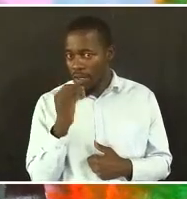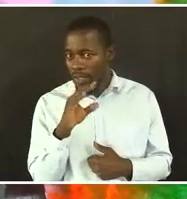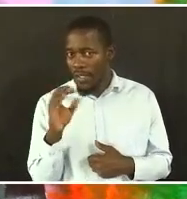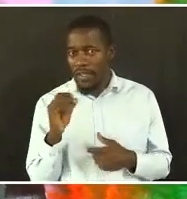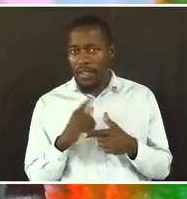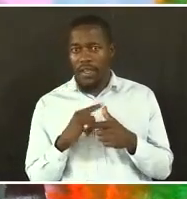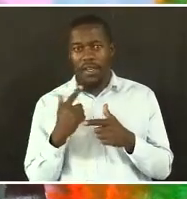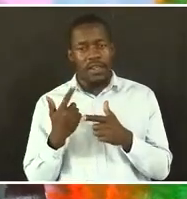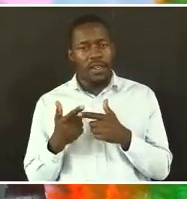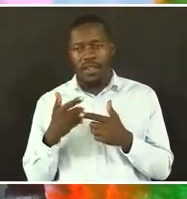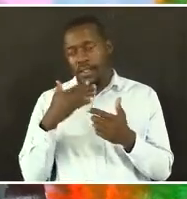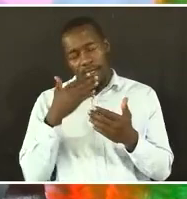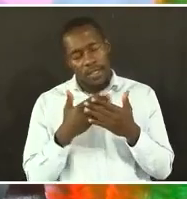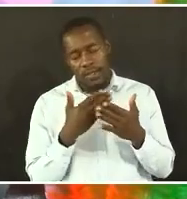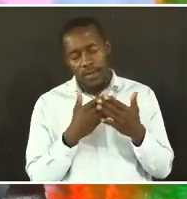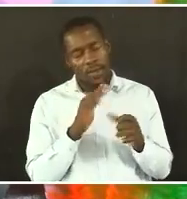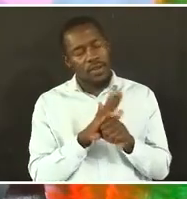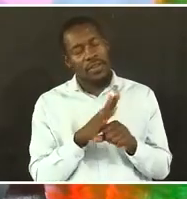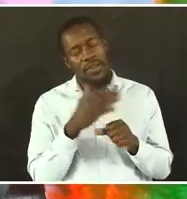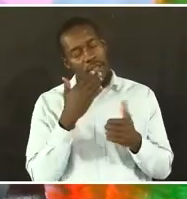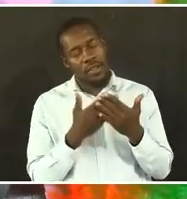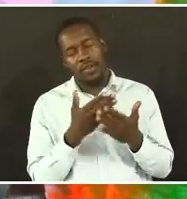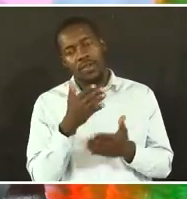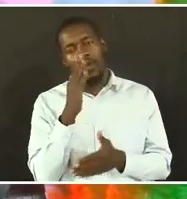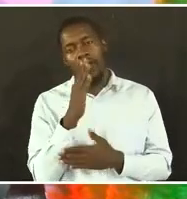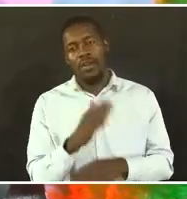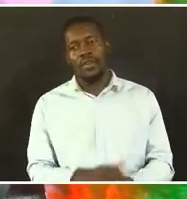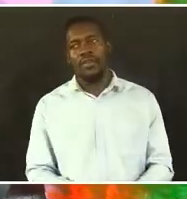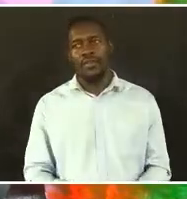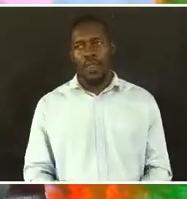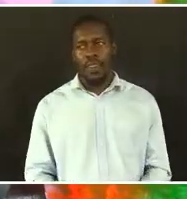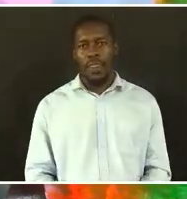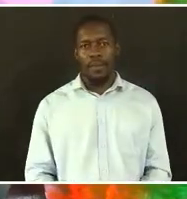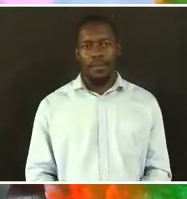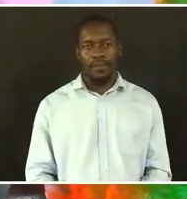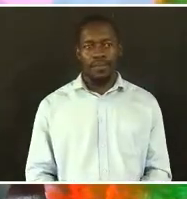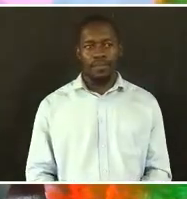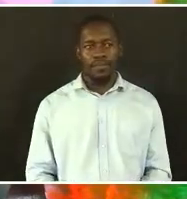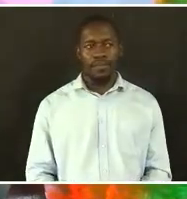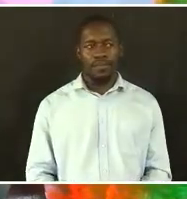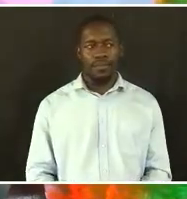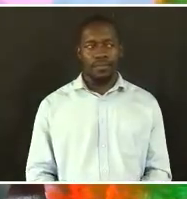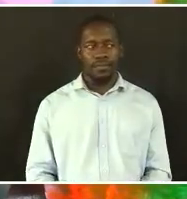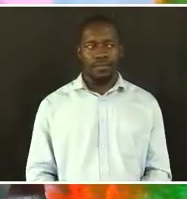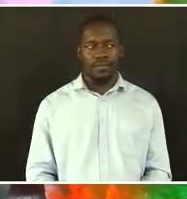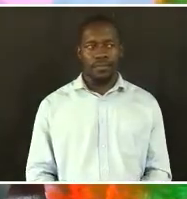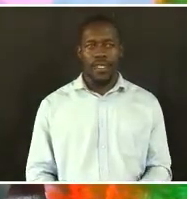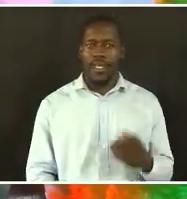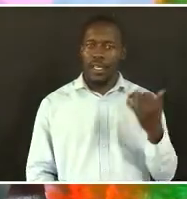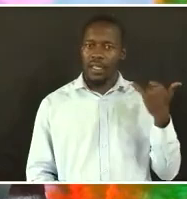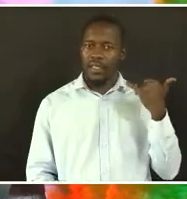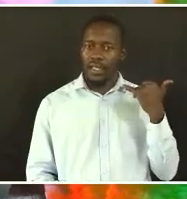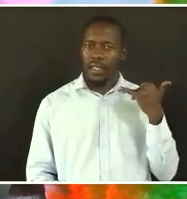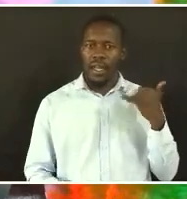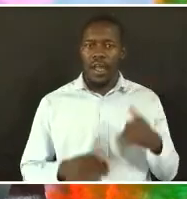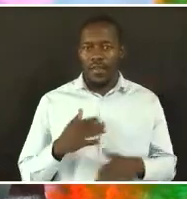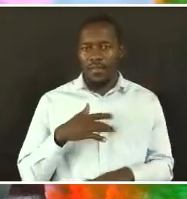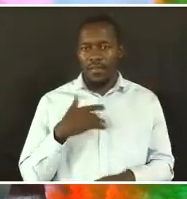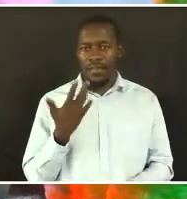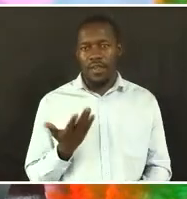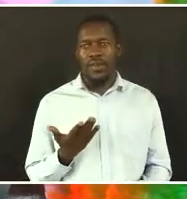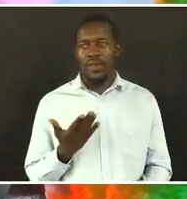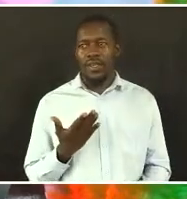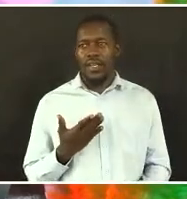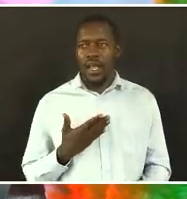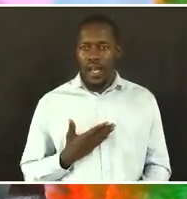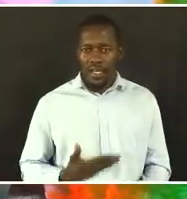is going to be a statement they will make everywhere, that you can't believe it. Yesterday, I was feeling hungry. I wanted to eat grapes. And when